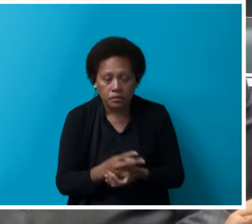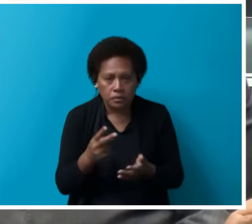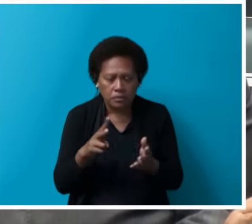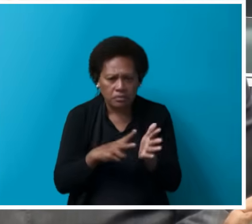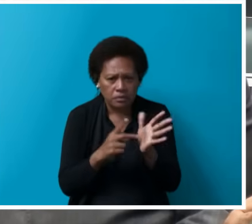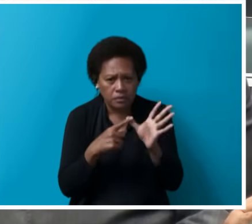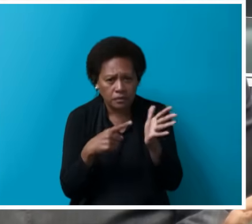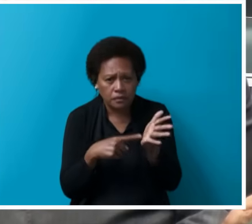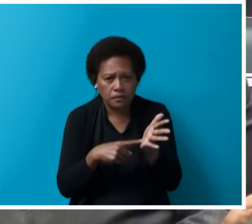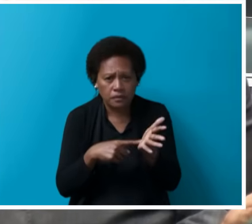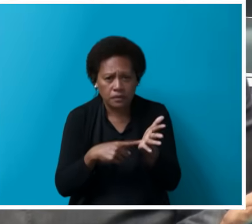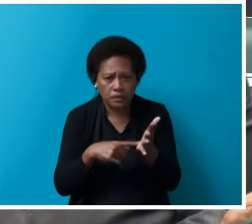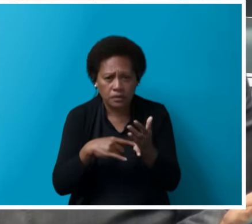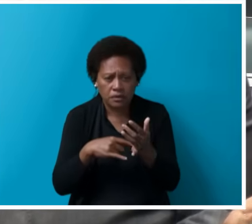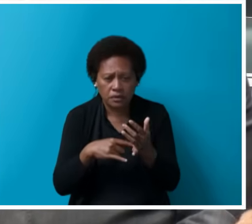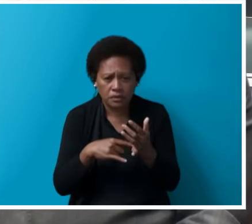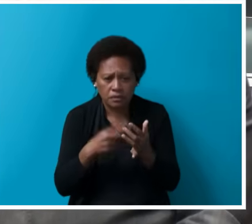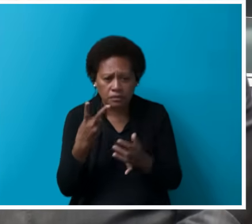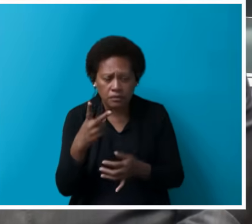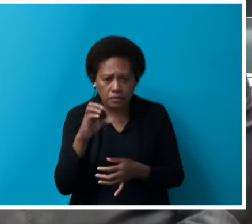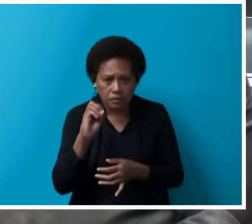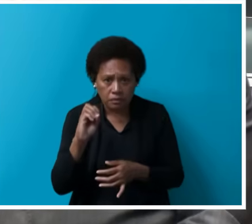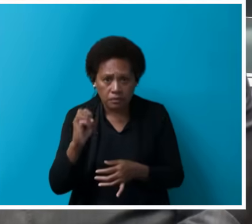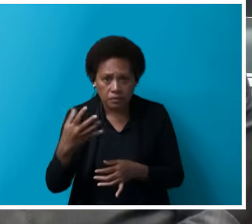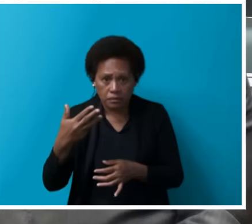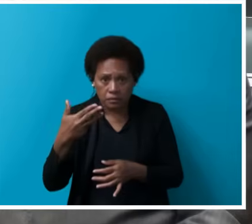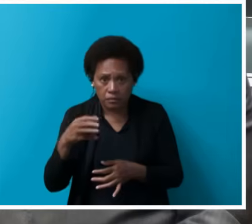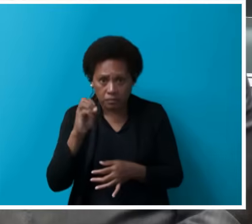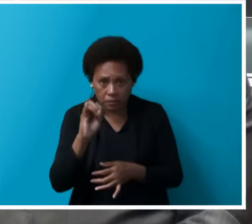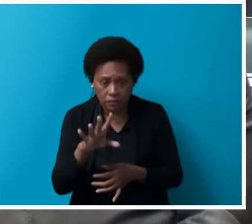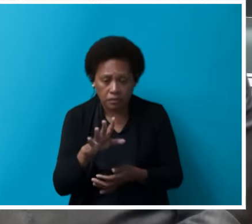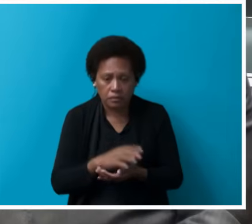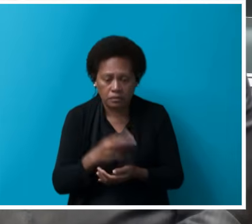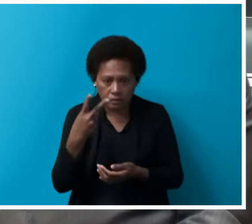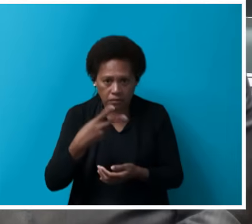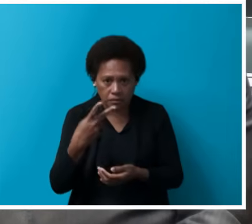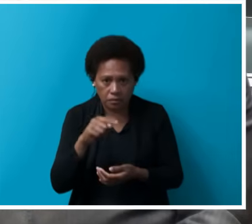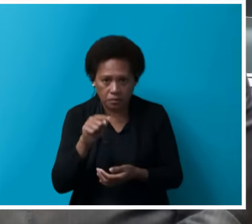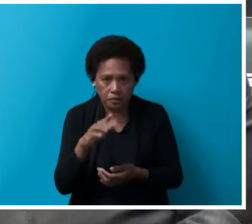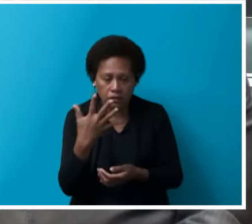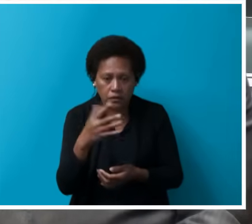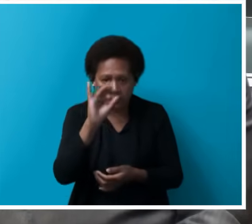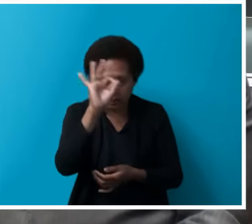from 2008 to 2010, was 12.5%.